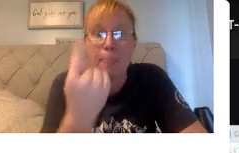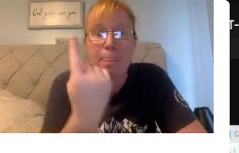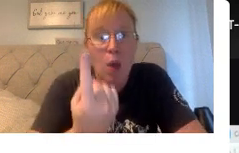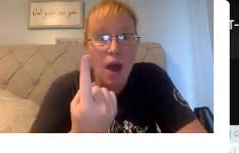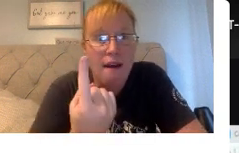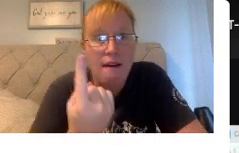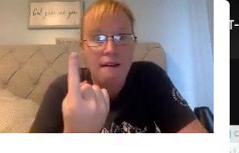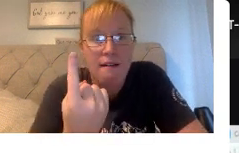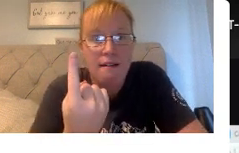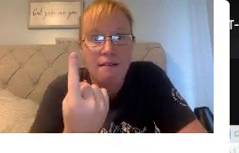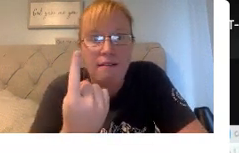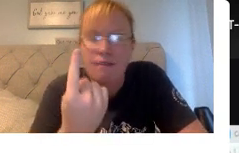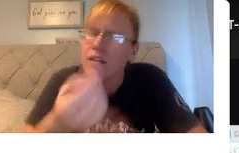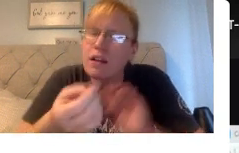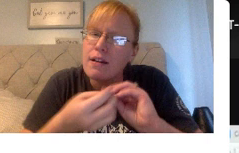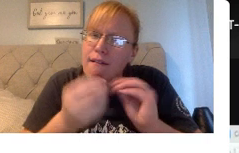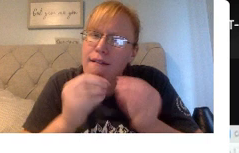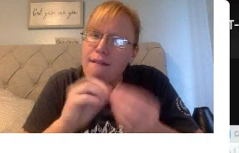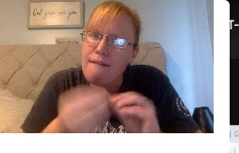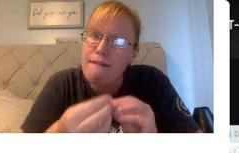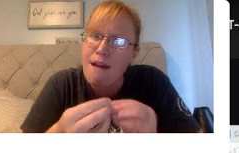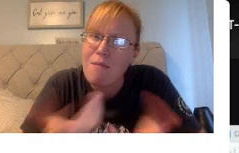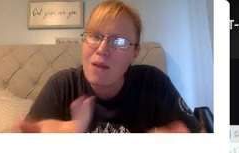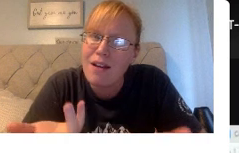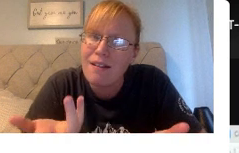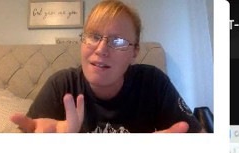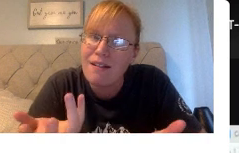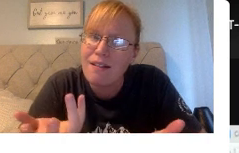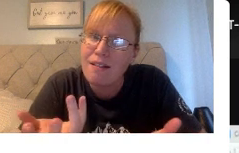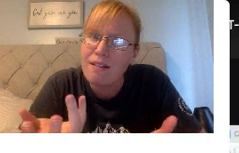1. What number does that give me?